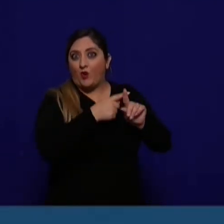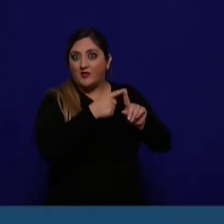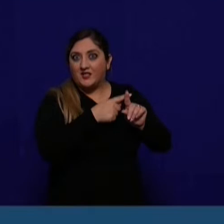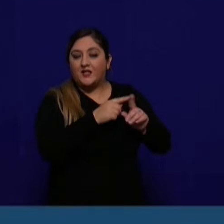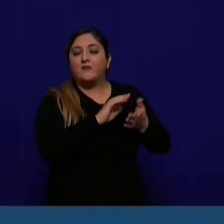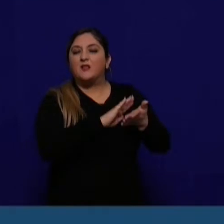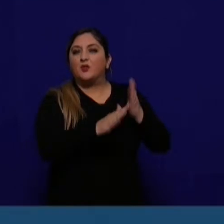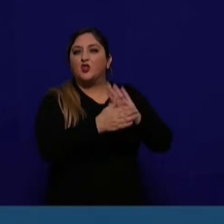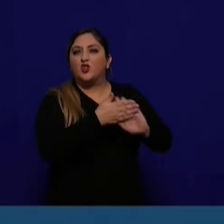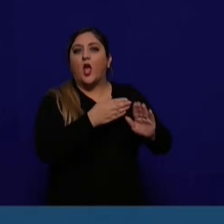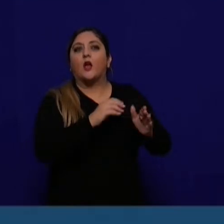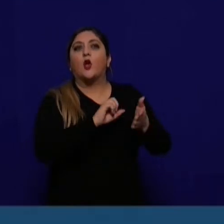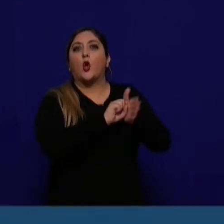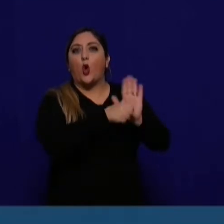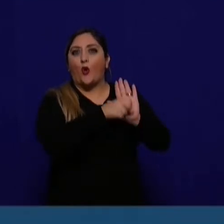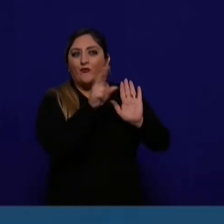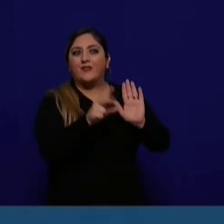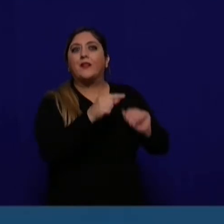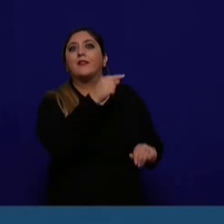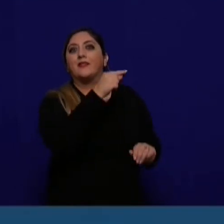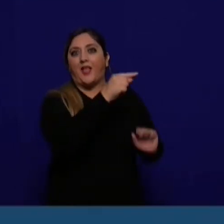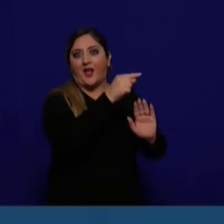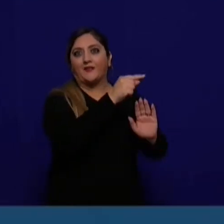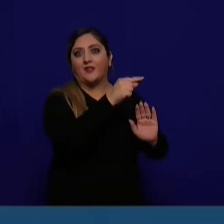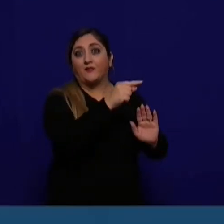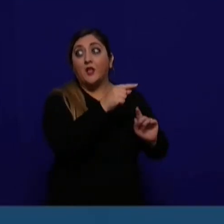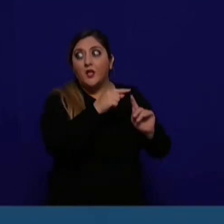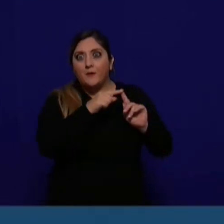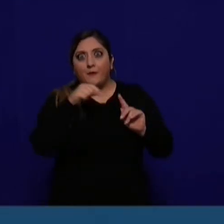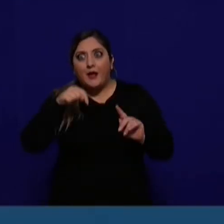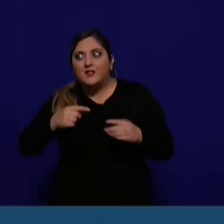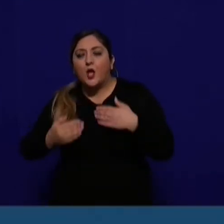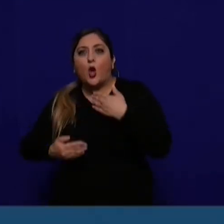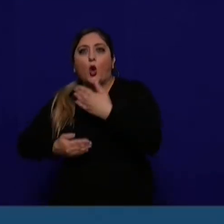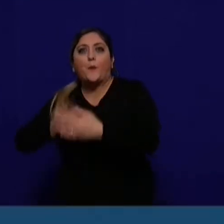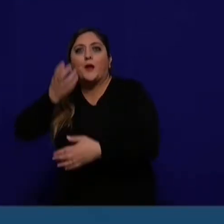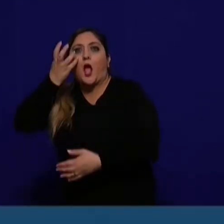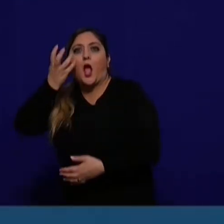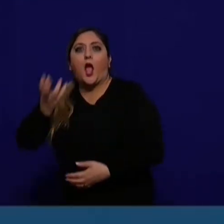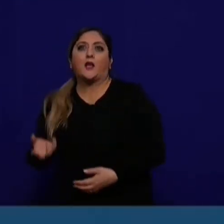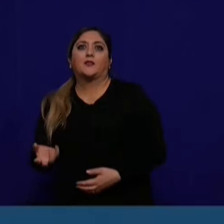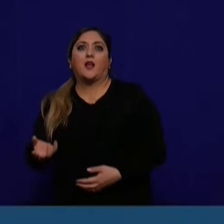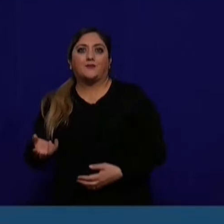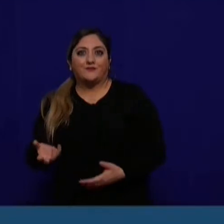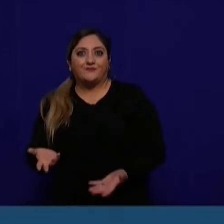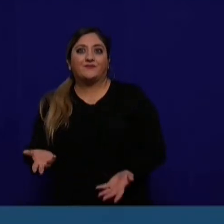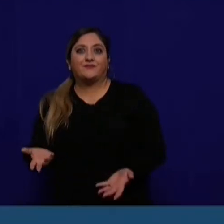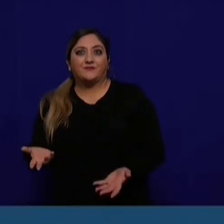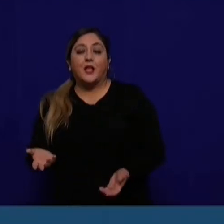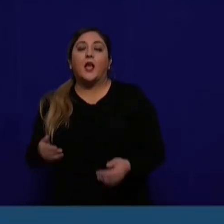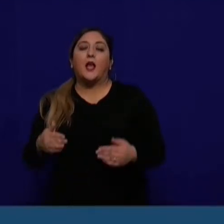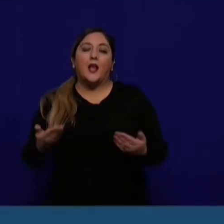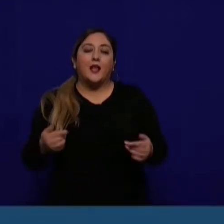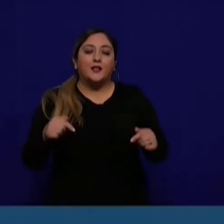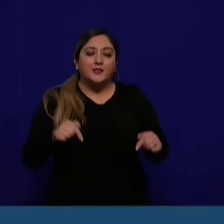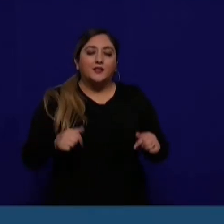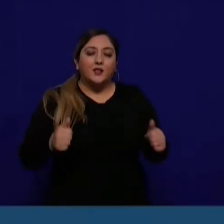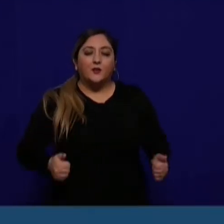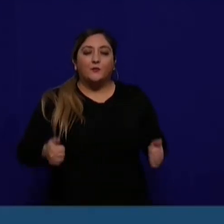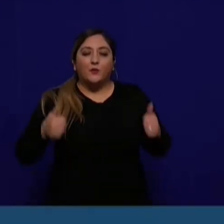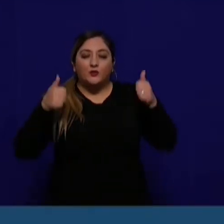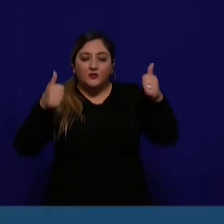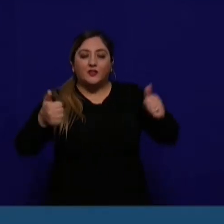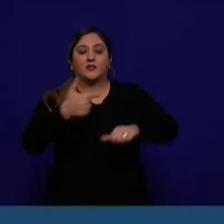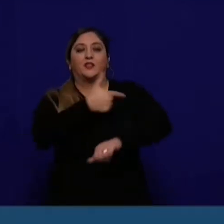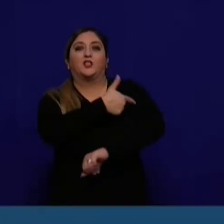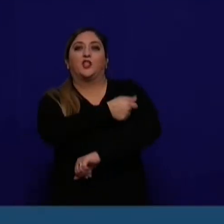attività fiżika qed ikun naqra iktar diffiċli u għalhekk li issa għandna ċans li għandna dit il-qima huwa importanti li noħduha ħalli aħna